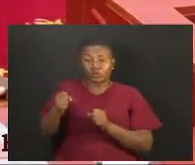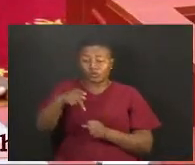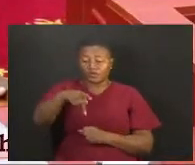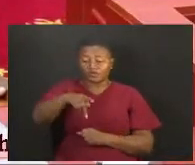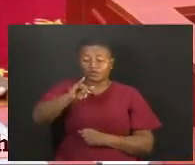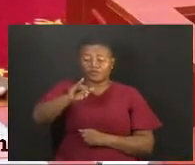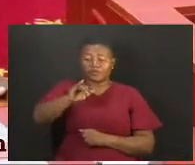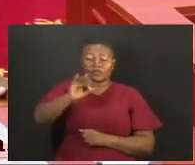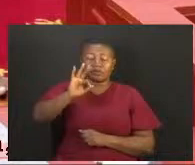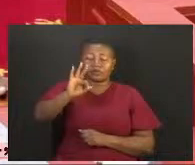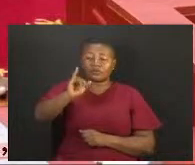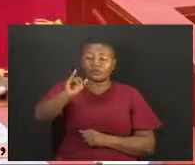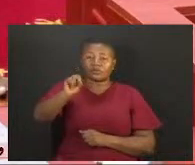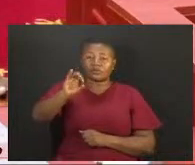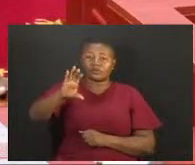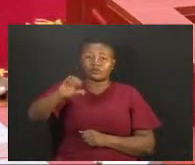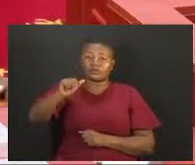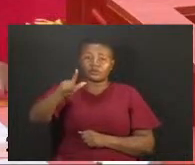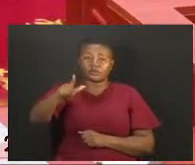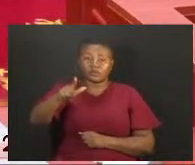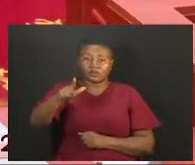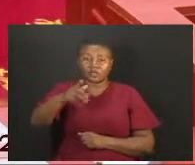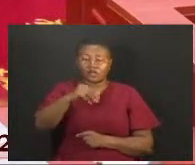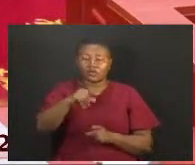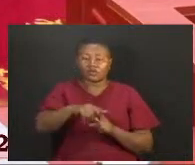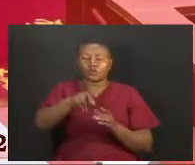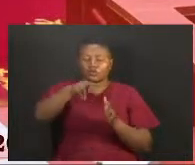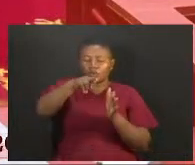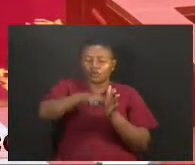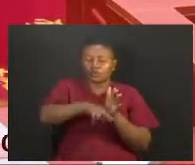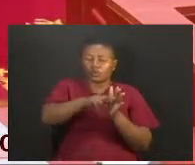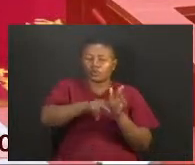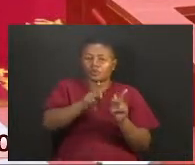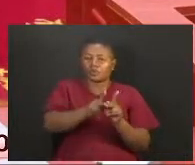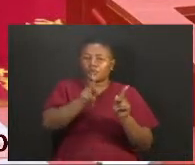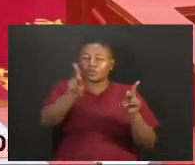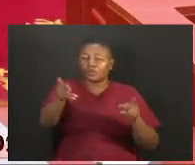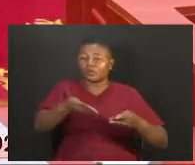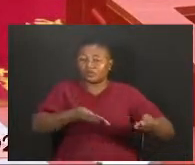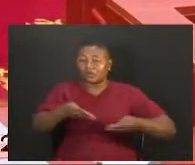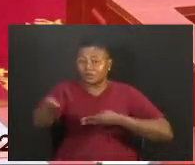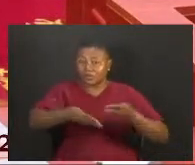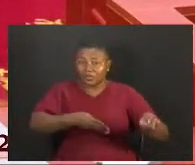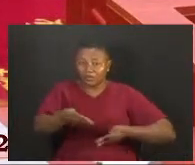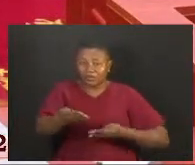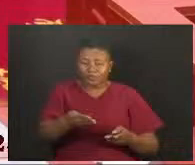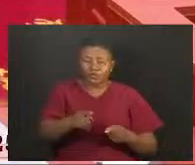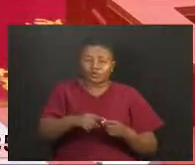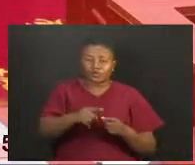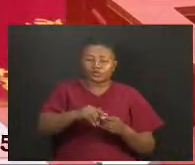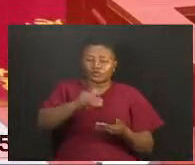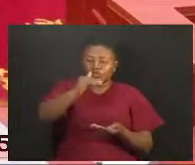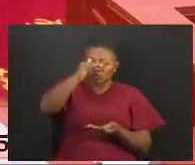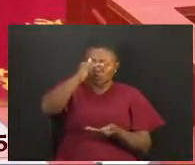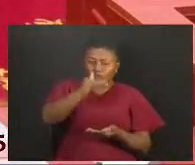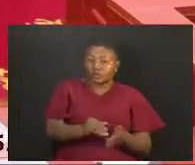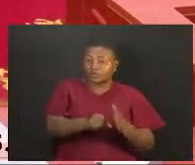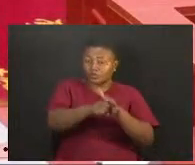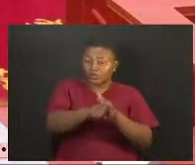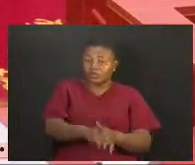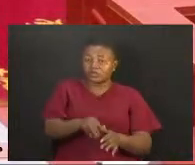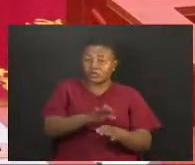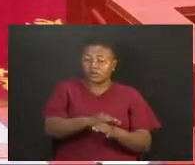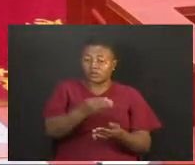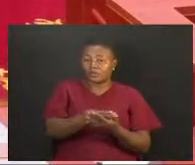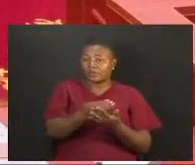reduction in public sector spending and the fiscal deficit will reduce the pressure on the exchange rate. Mr.